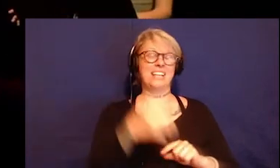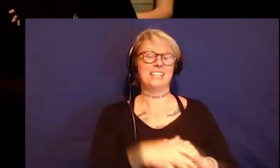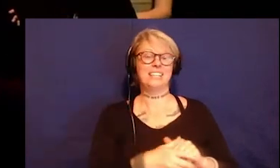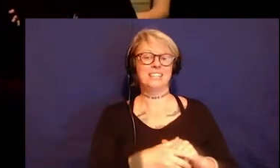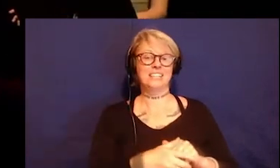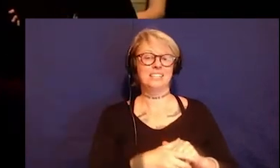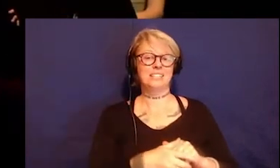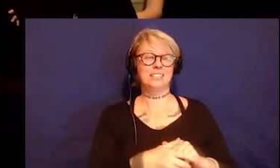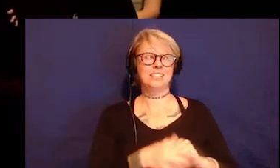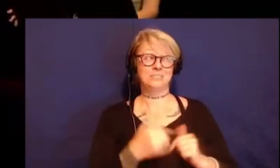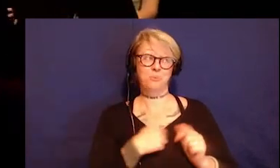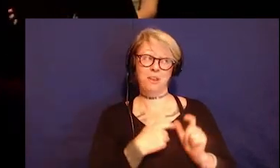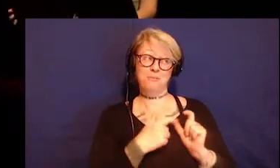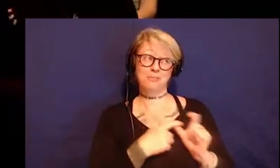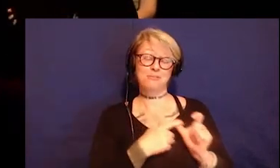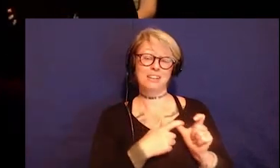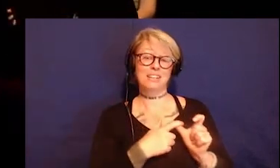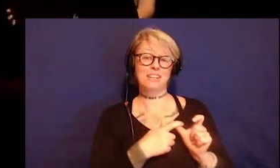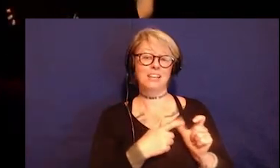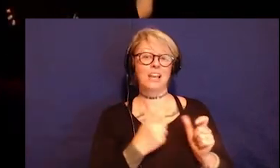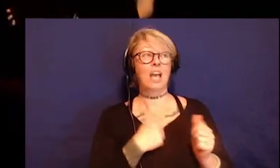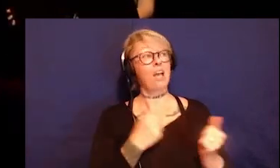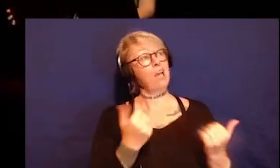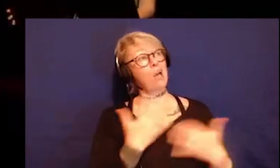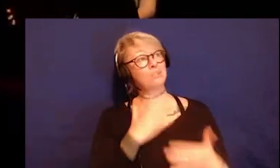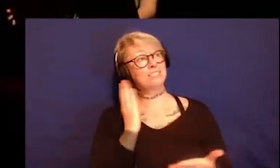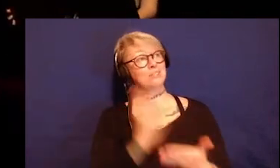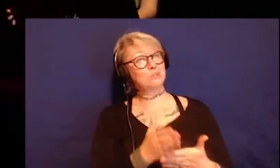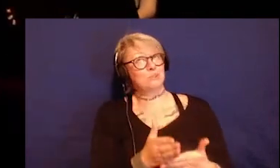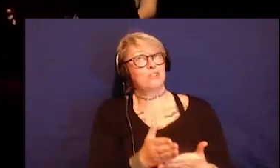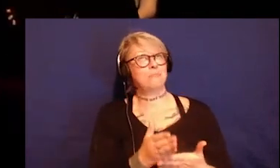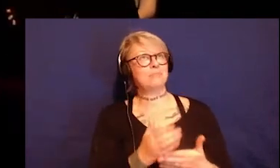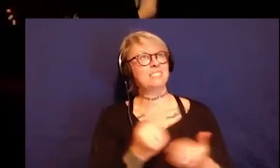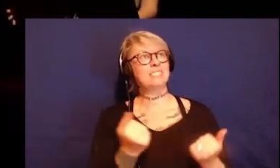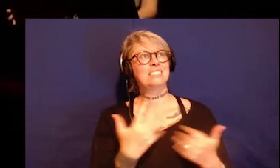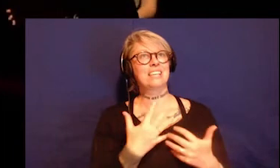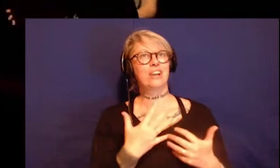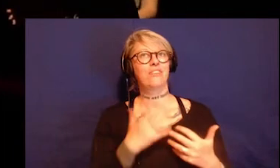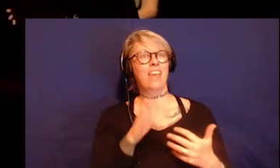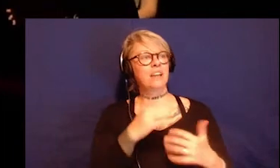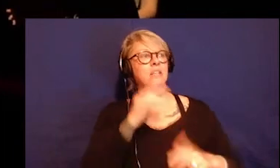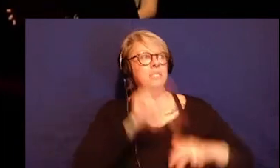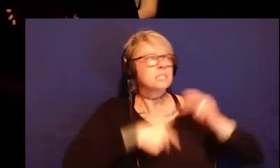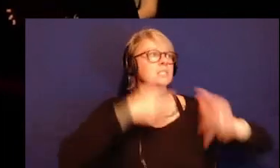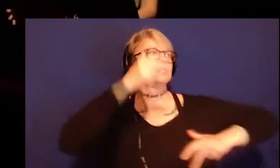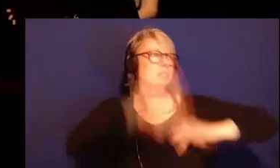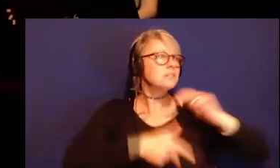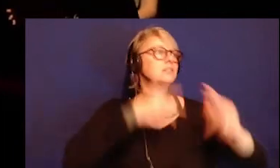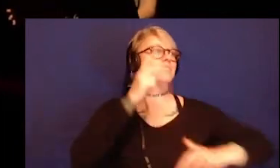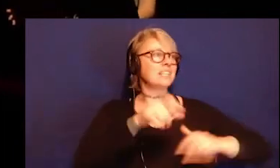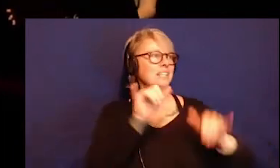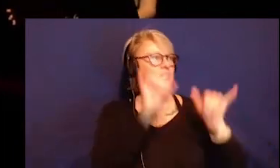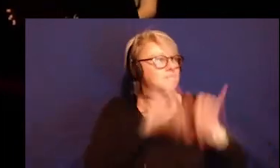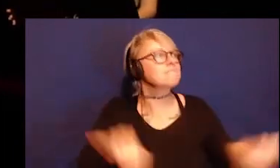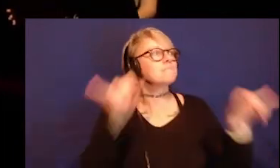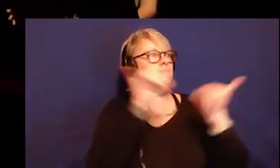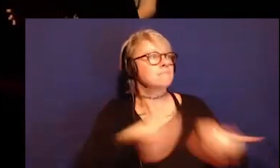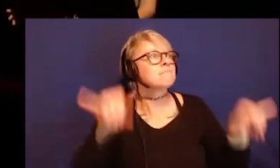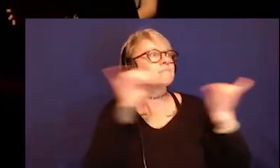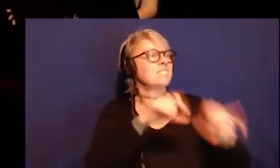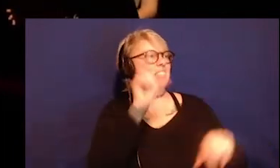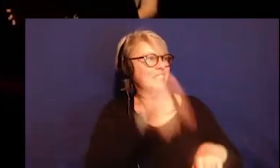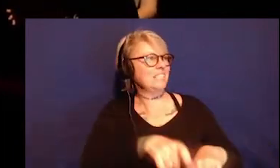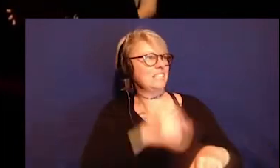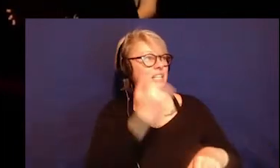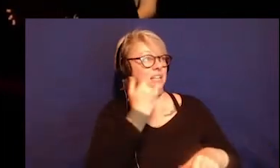When I was running, I was scared to stop the rhythm of my shoes pounding against the sidewalk, scared that if